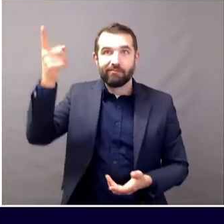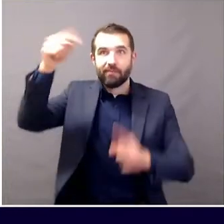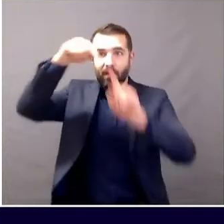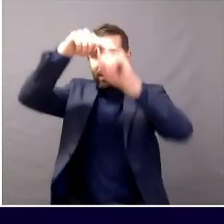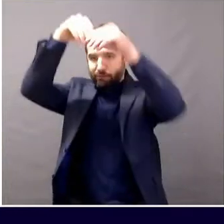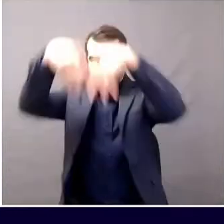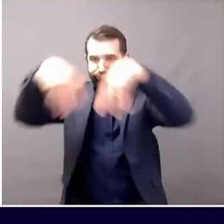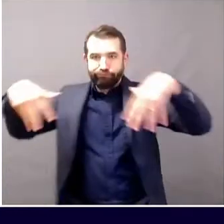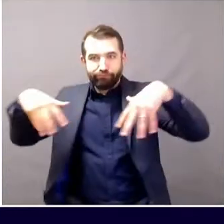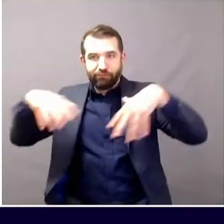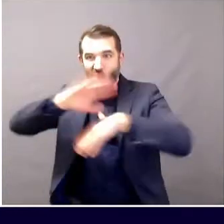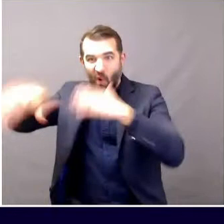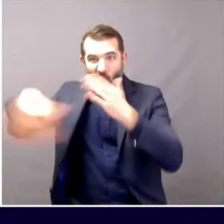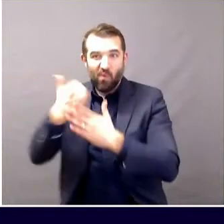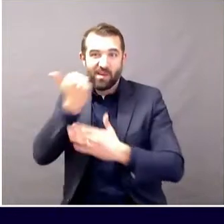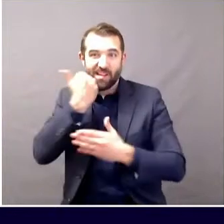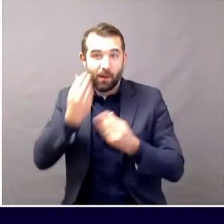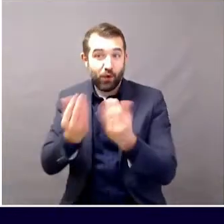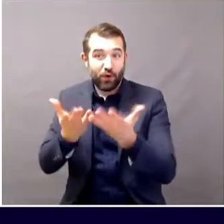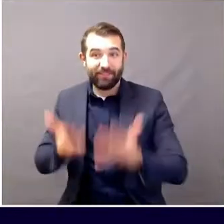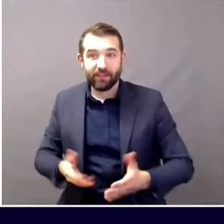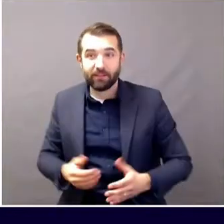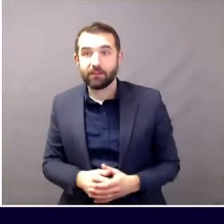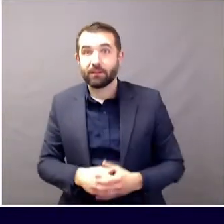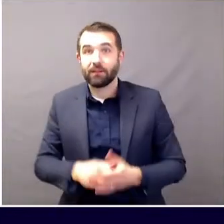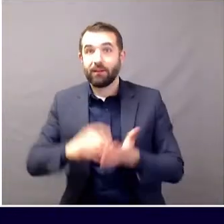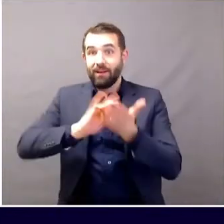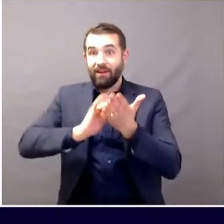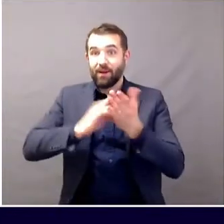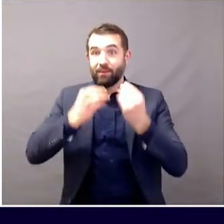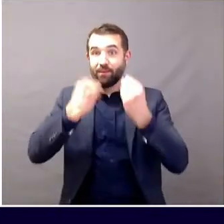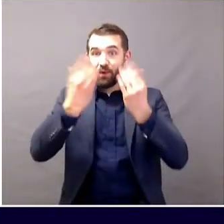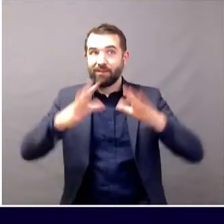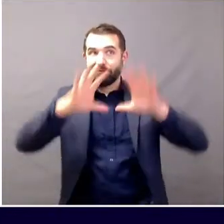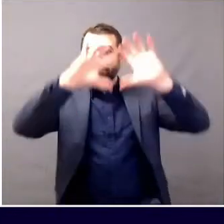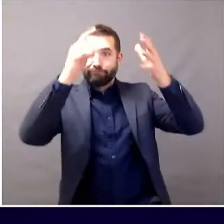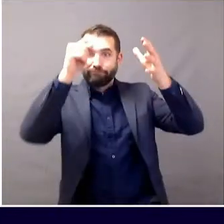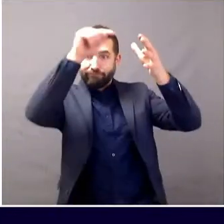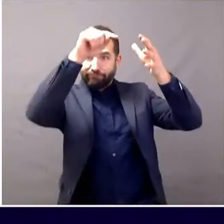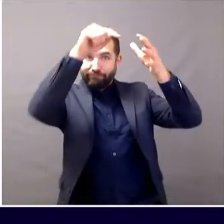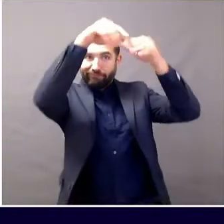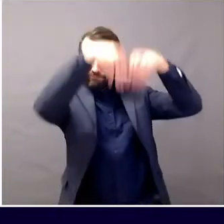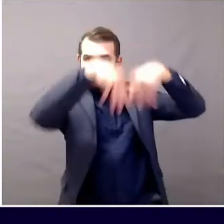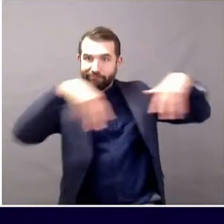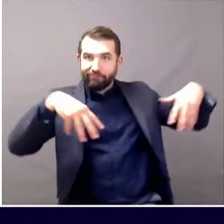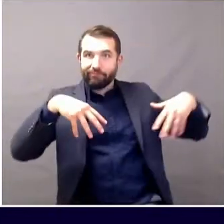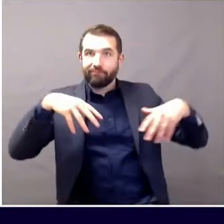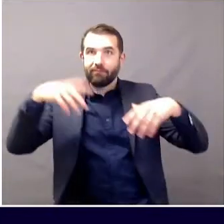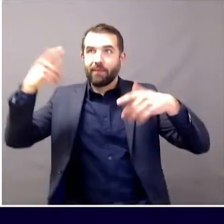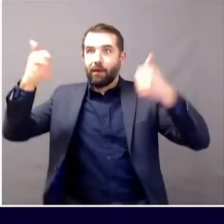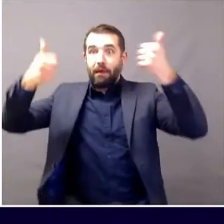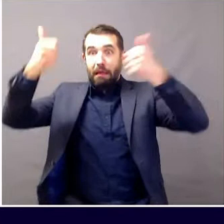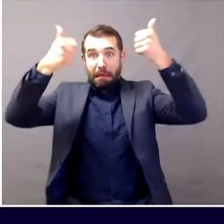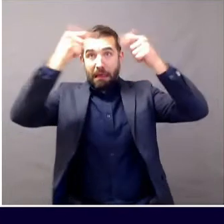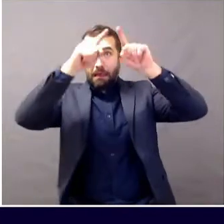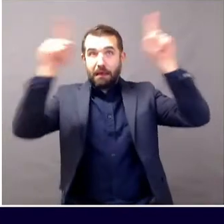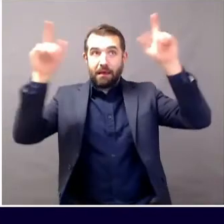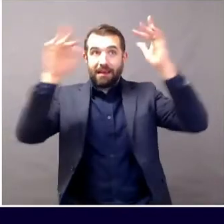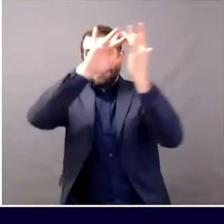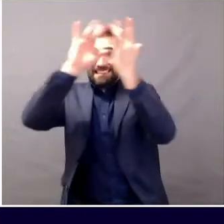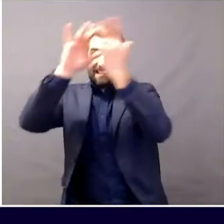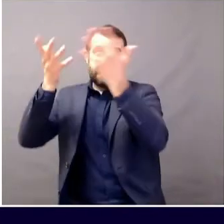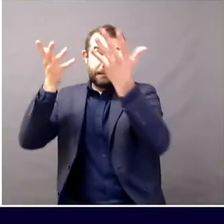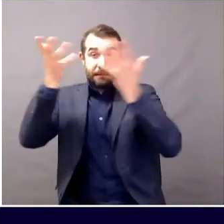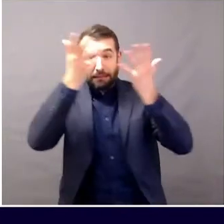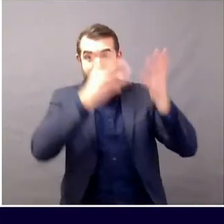providers as well. So I think that will be the mechanism of how we get in touch with them. To put that into a bit more of